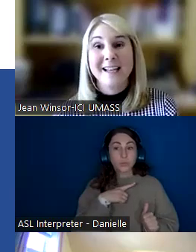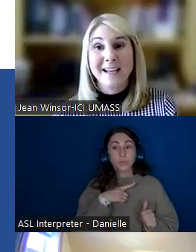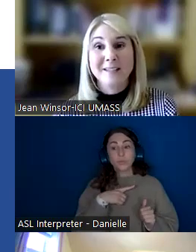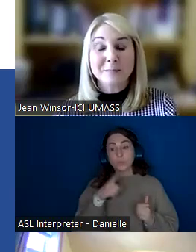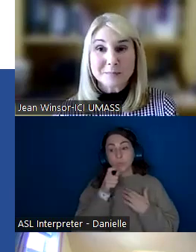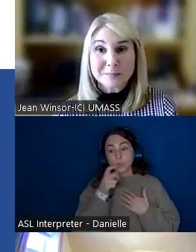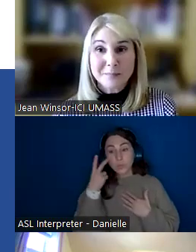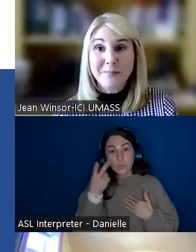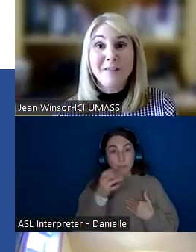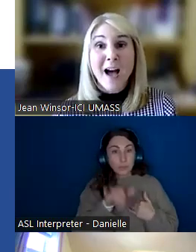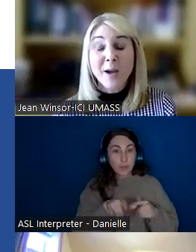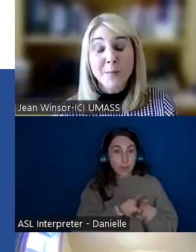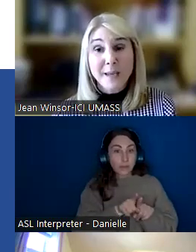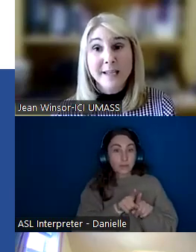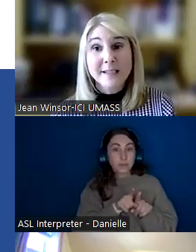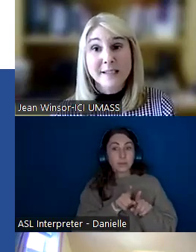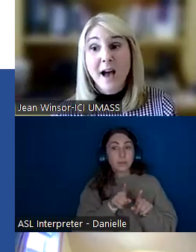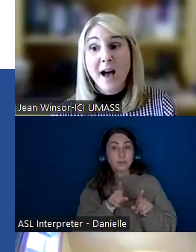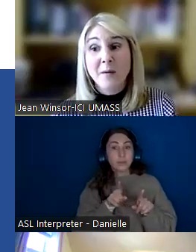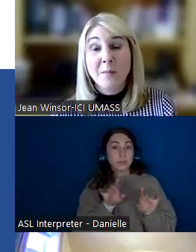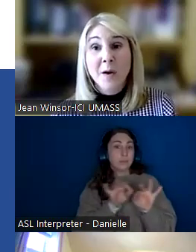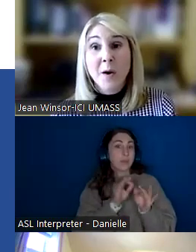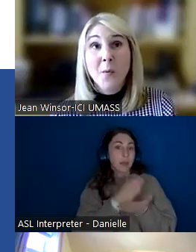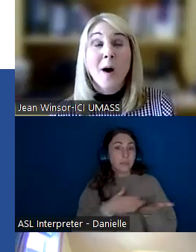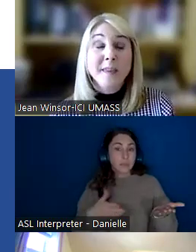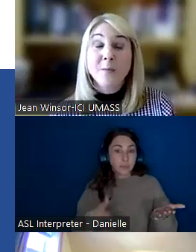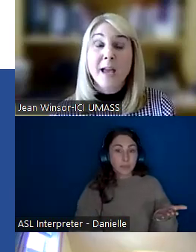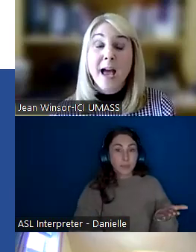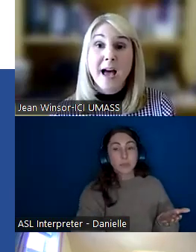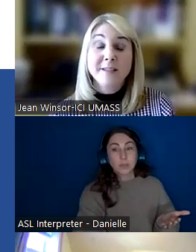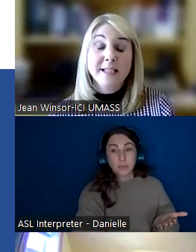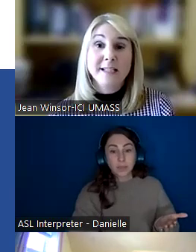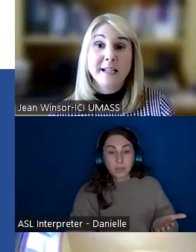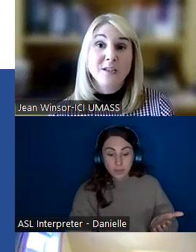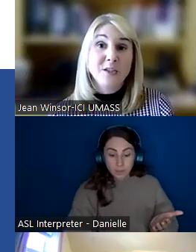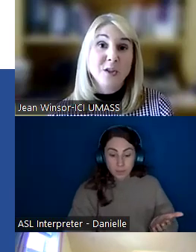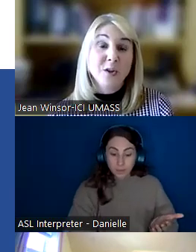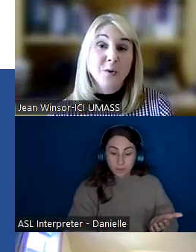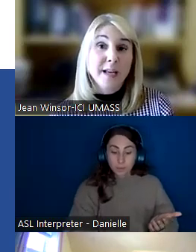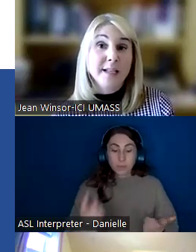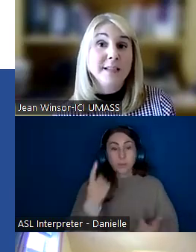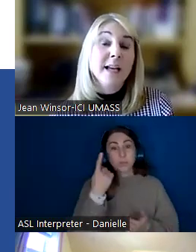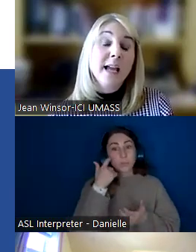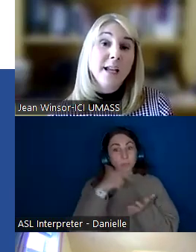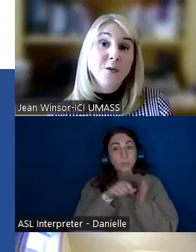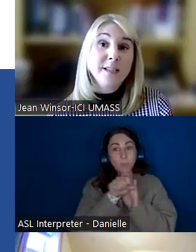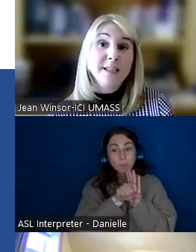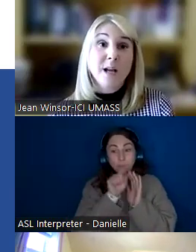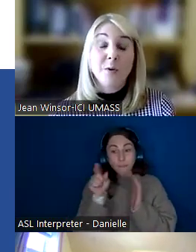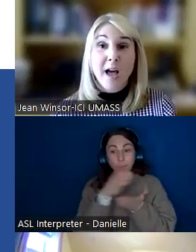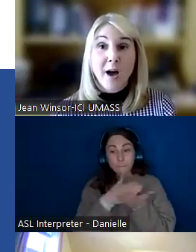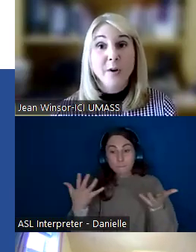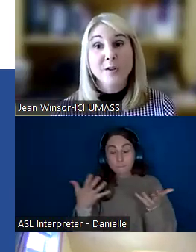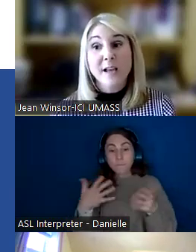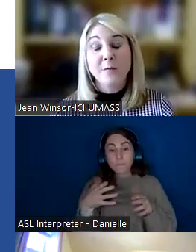that as a viable piece. One thing we have seen states do is increase the